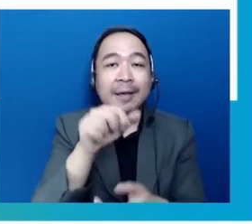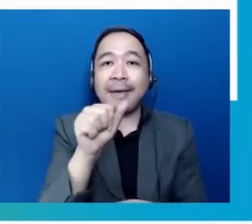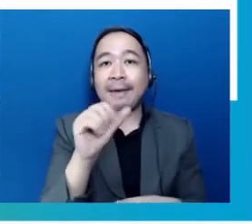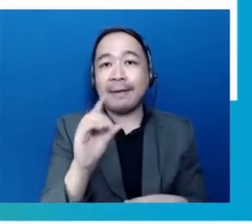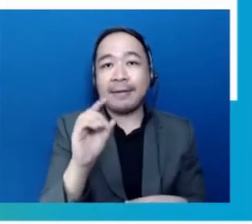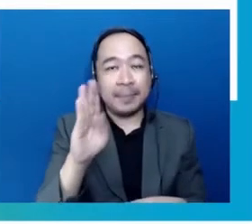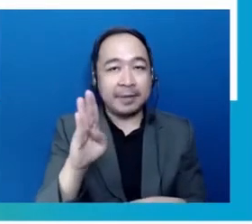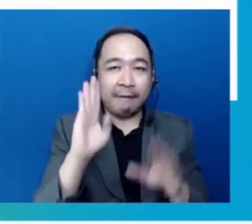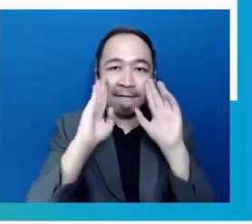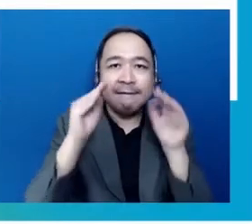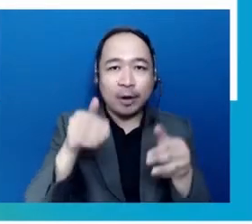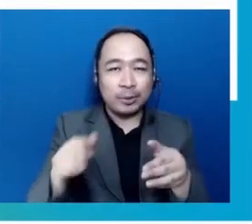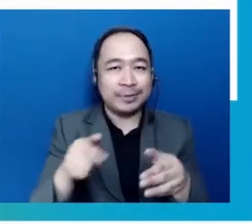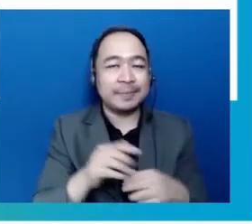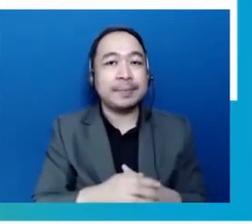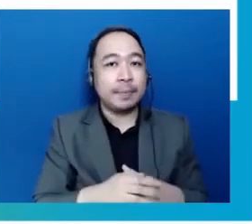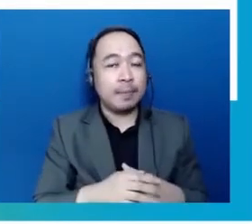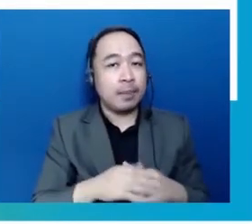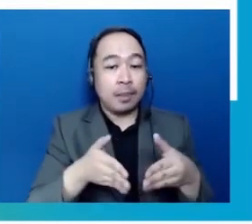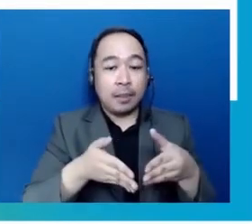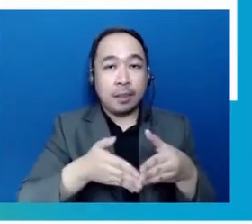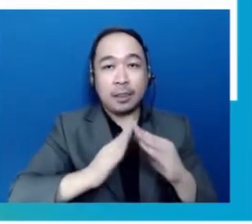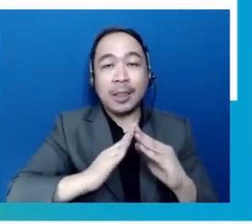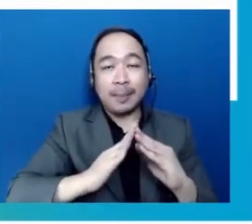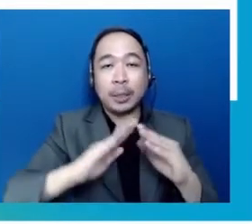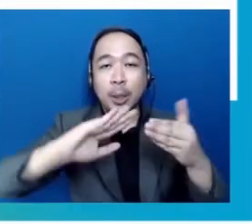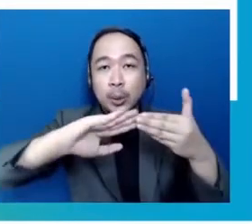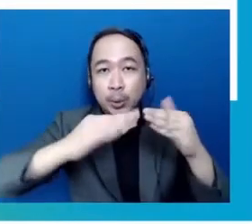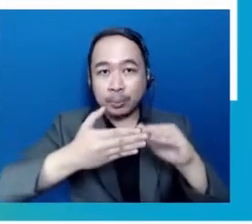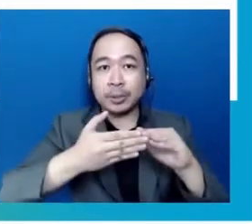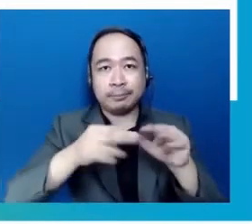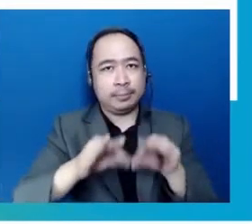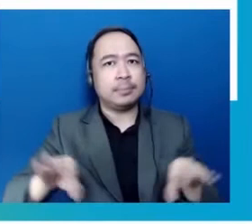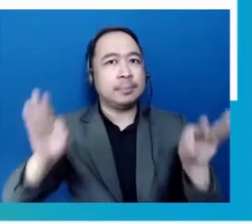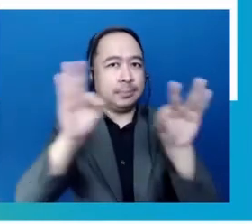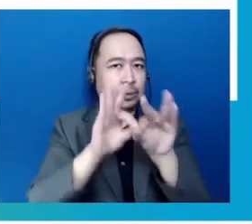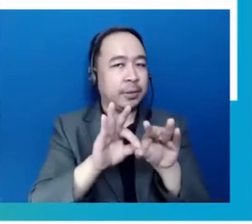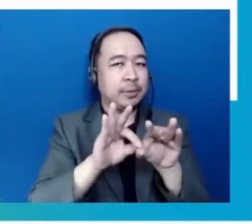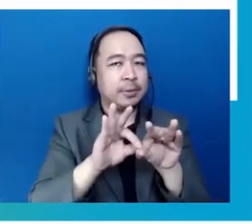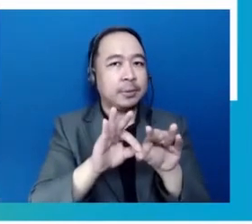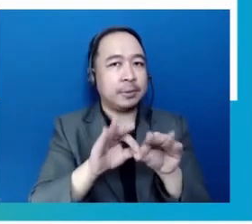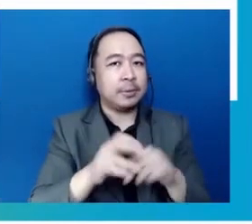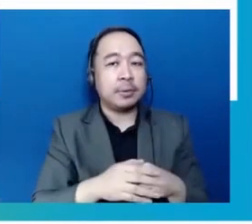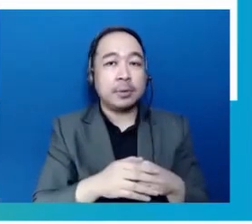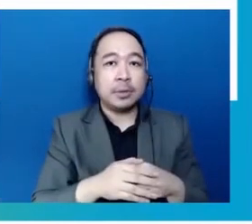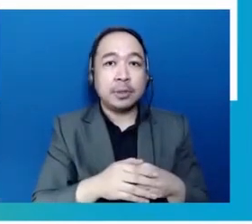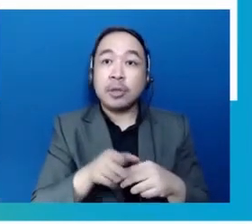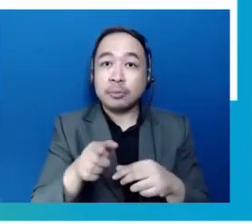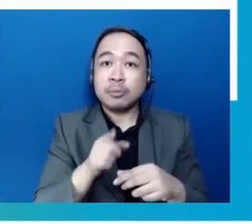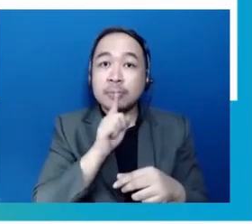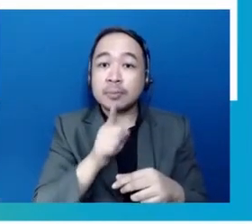But the building community resilience is very, very much essential if we are to genuinely support people